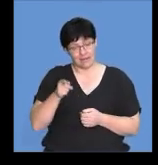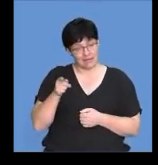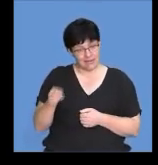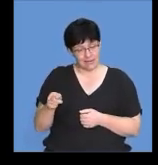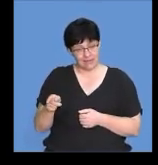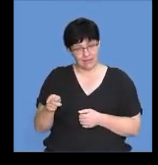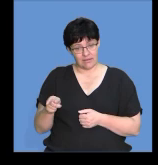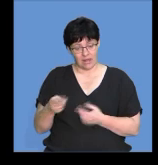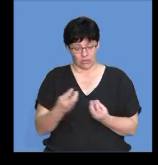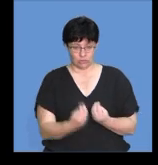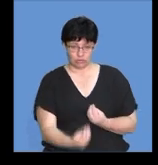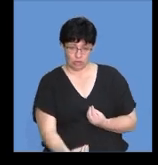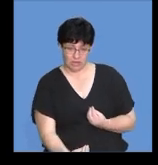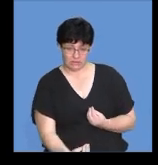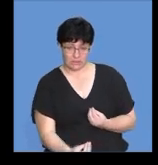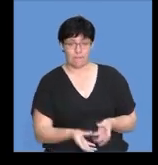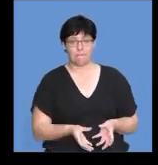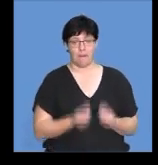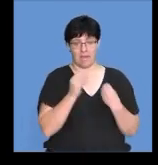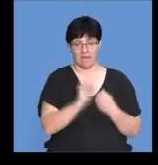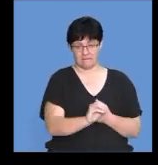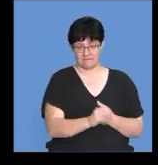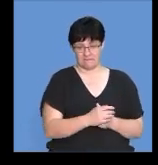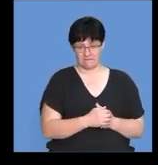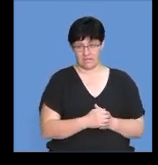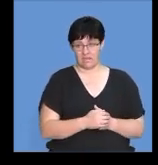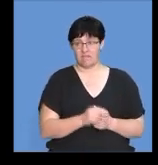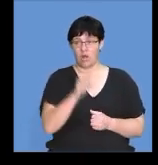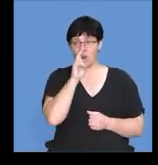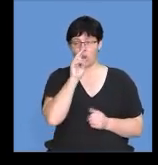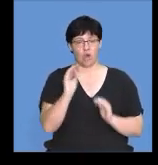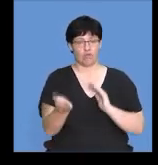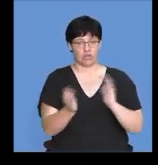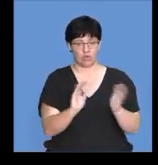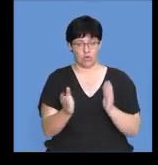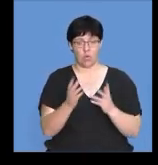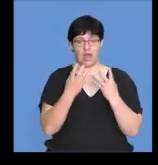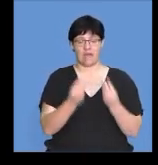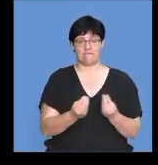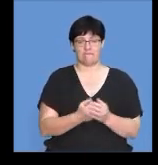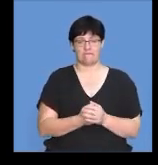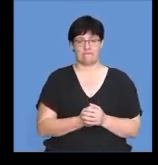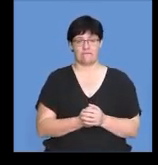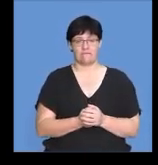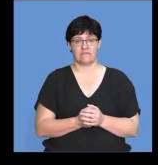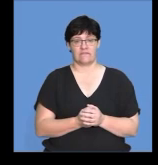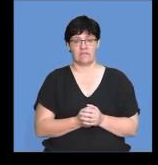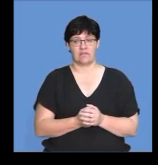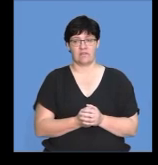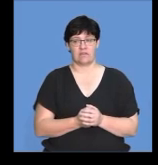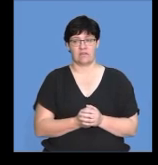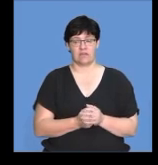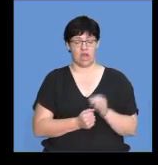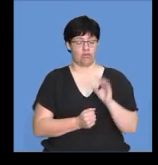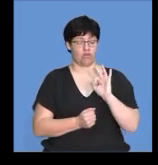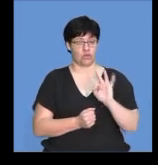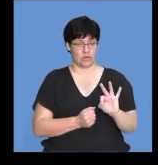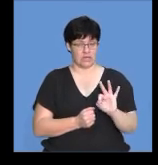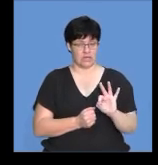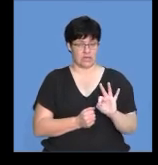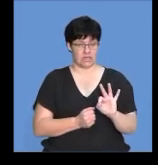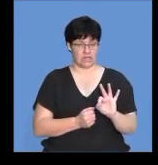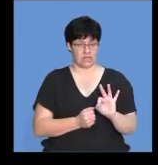had a child that has the condition. And if you look at the ratio, you've got 3